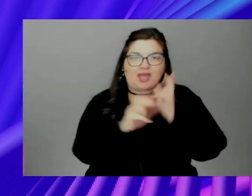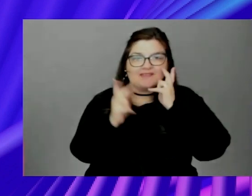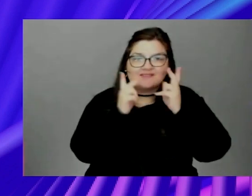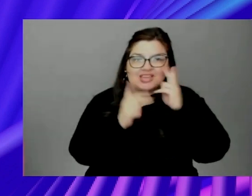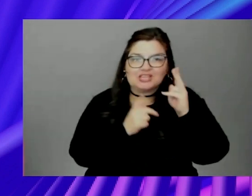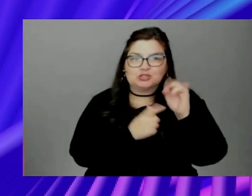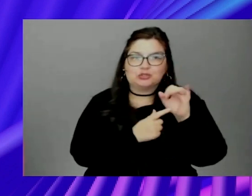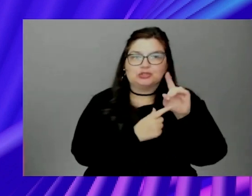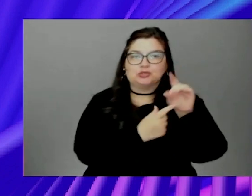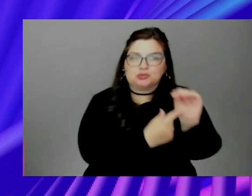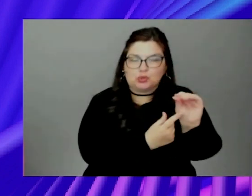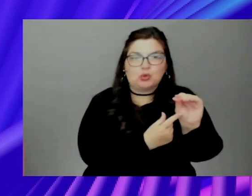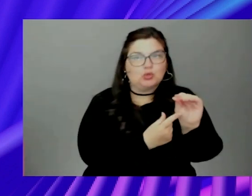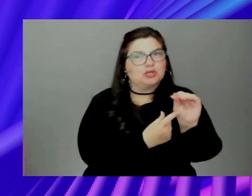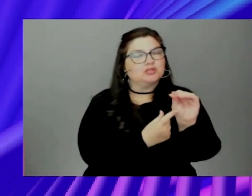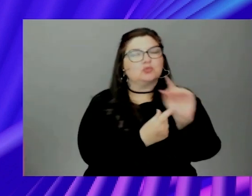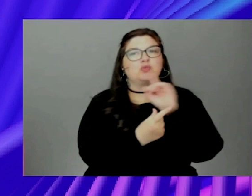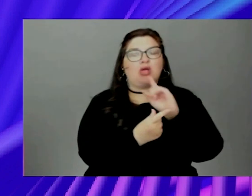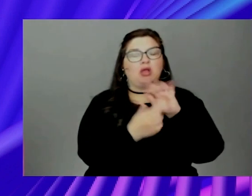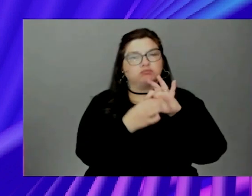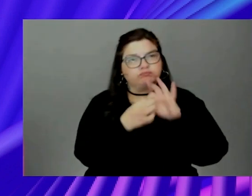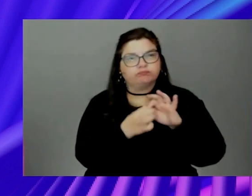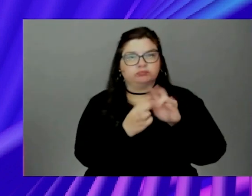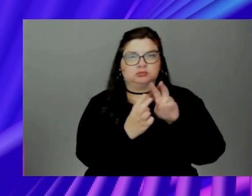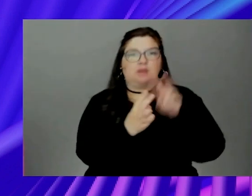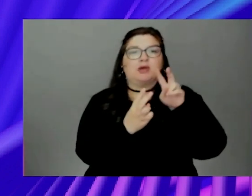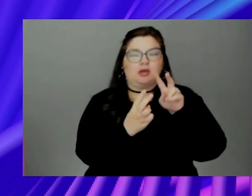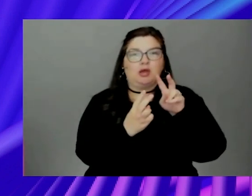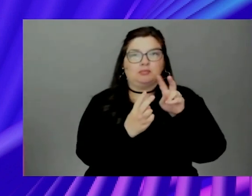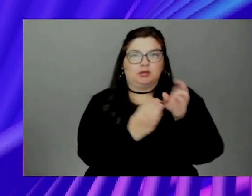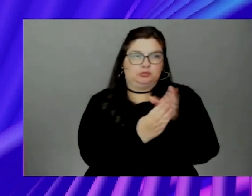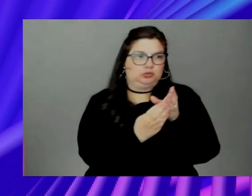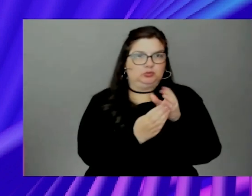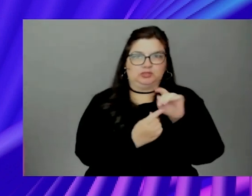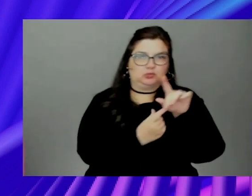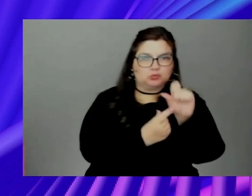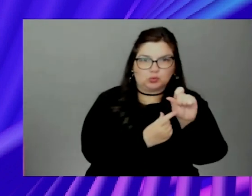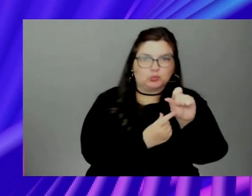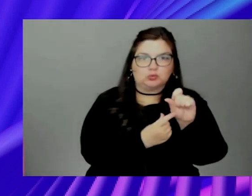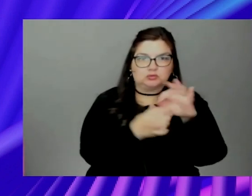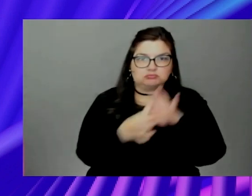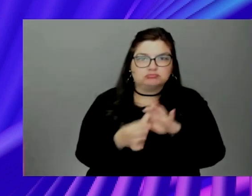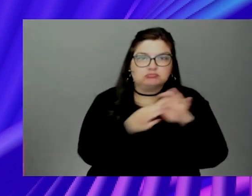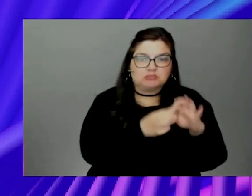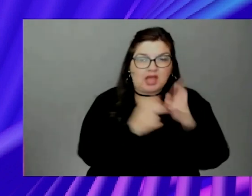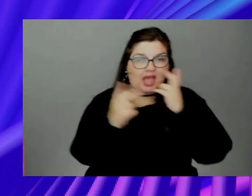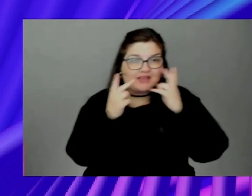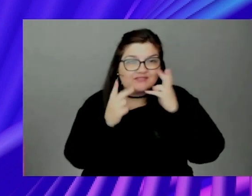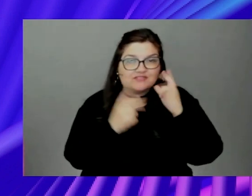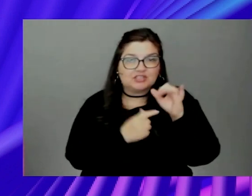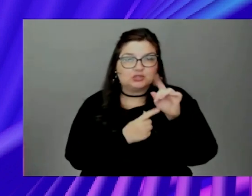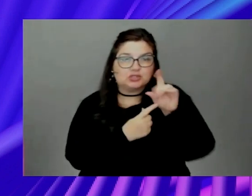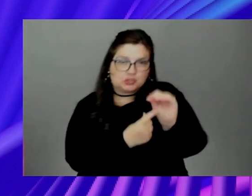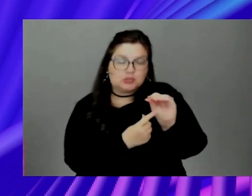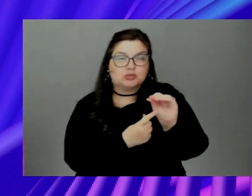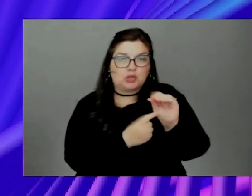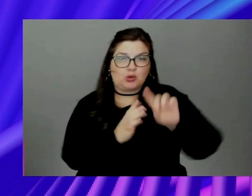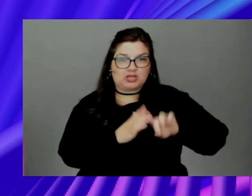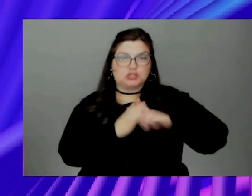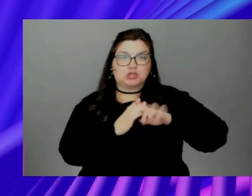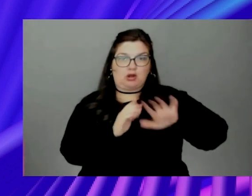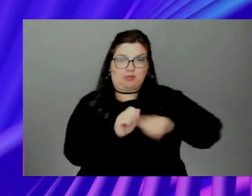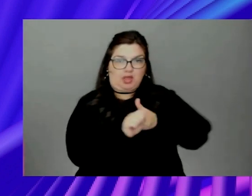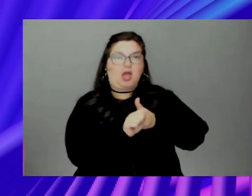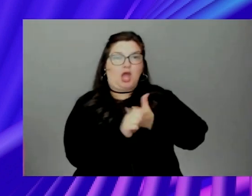tight coupling between the two tools. I mean, literally, the Visual Studio is starting up this tool in the background in this server mode and doing